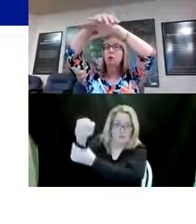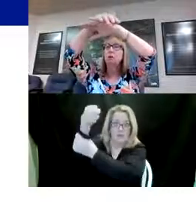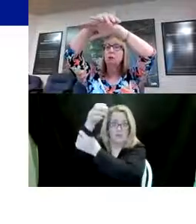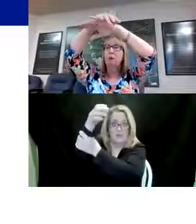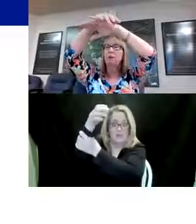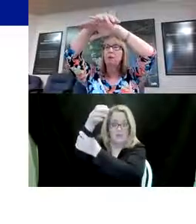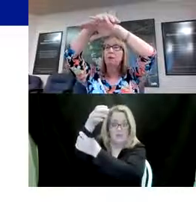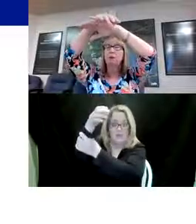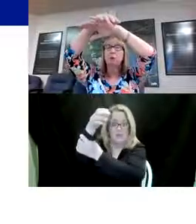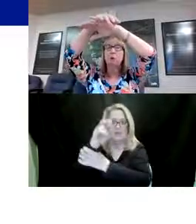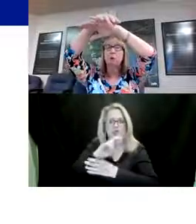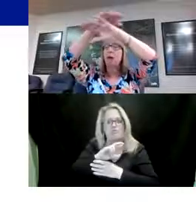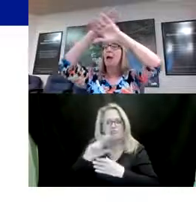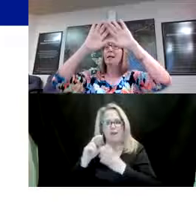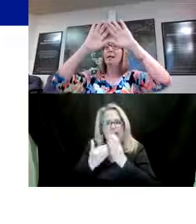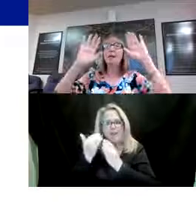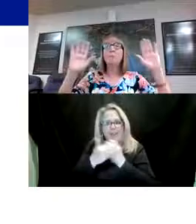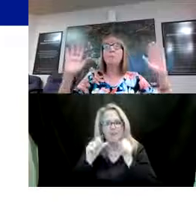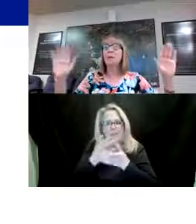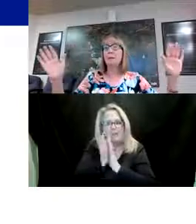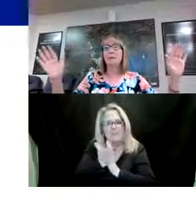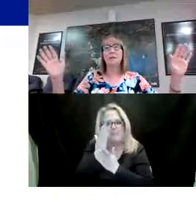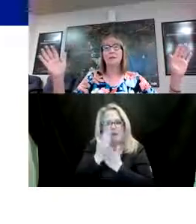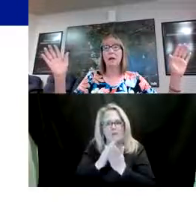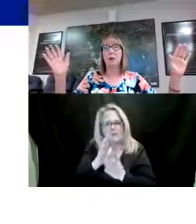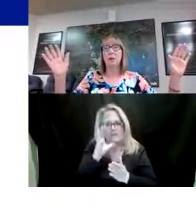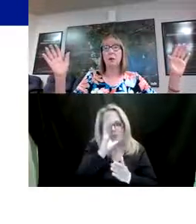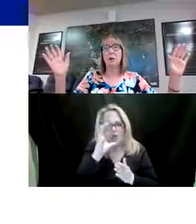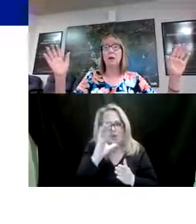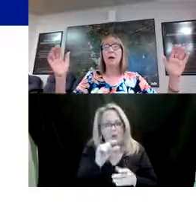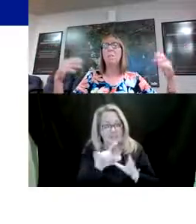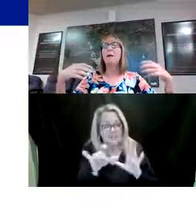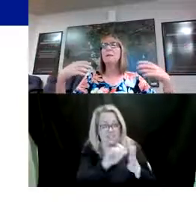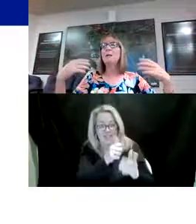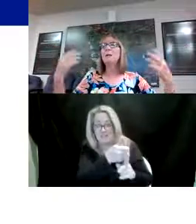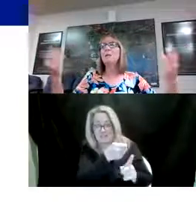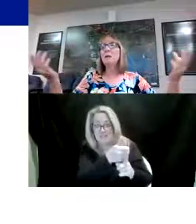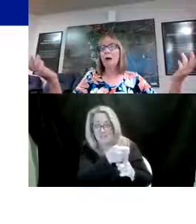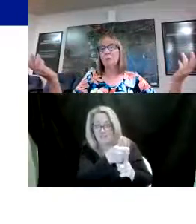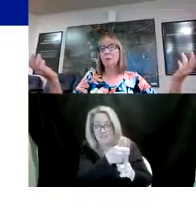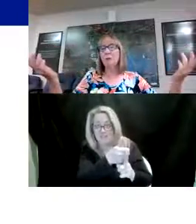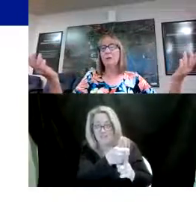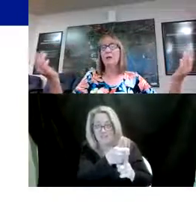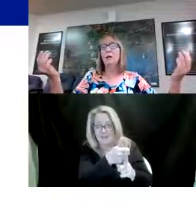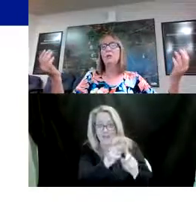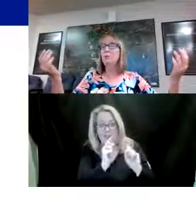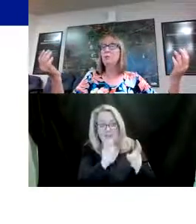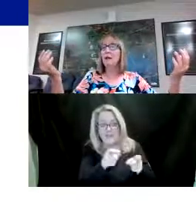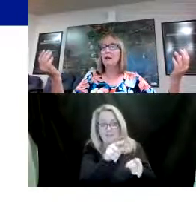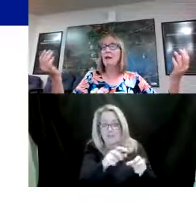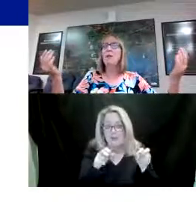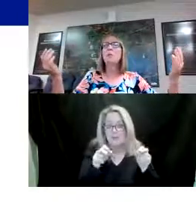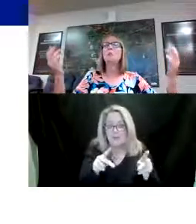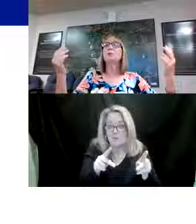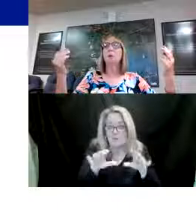could also be a part of that exploring. And he completely did this on his own by being given the opportunity to do